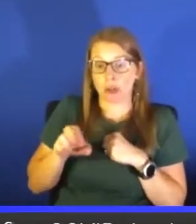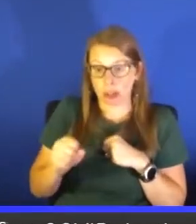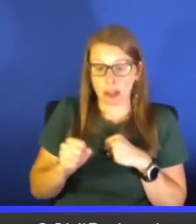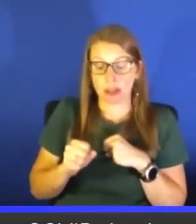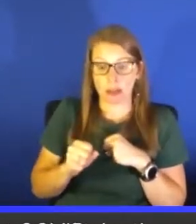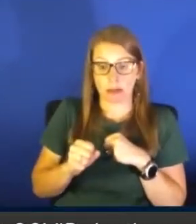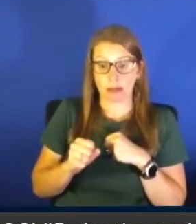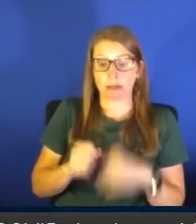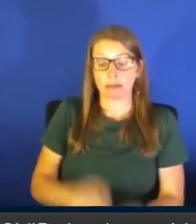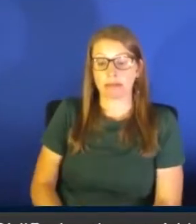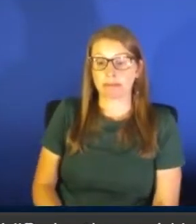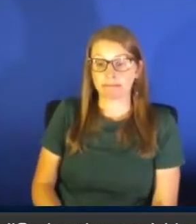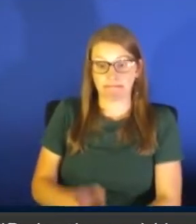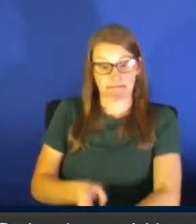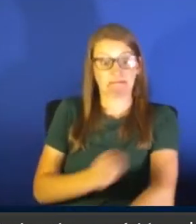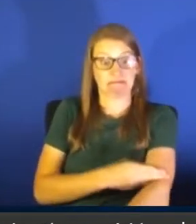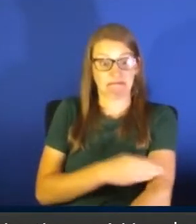around.